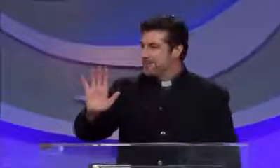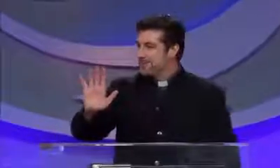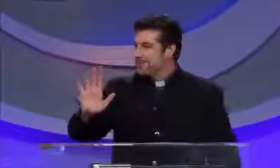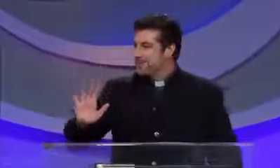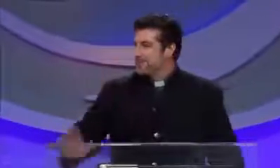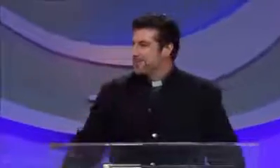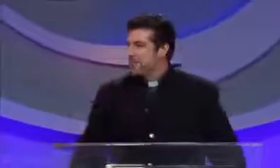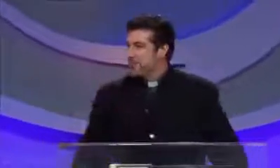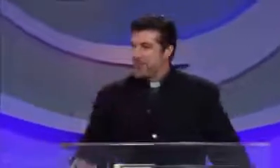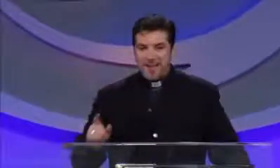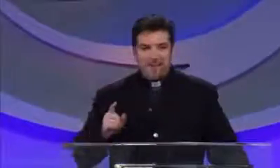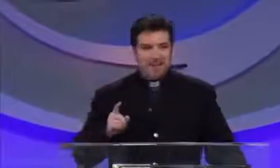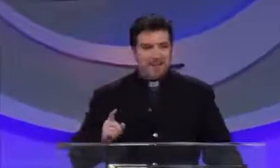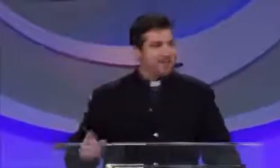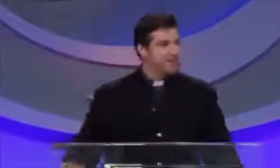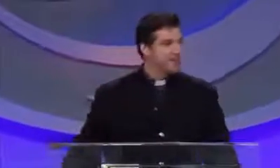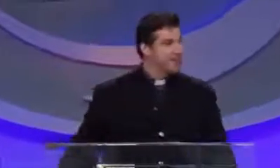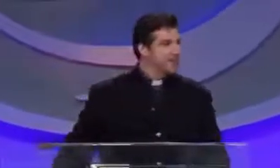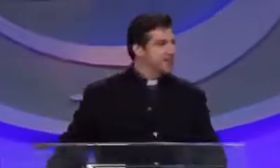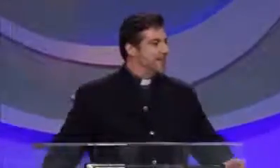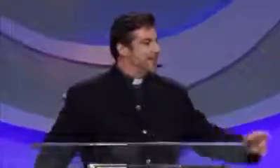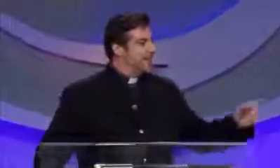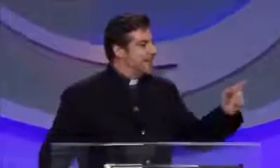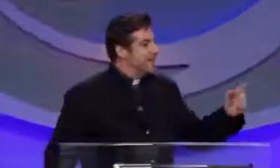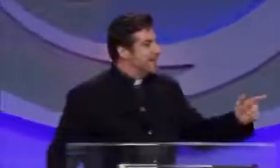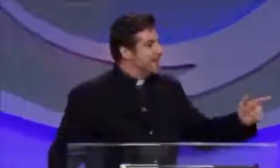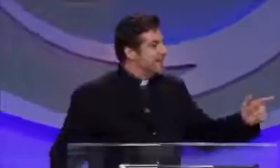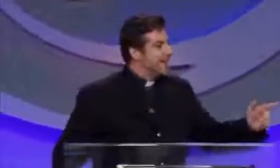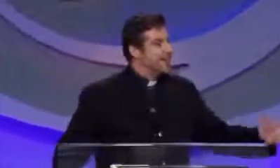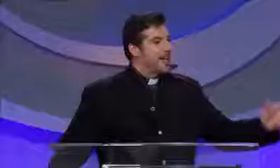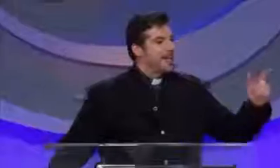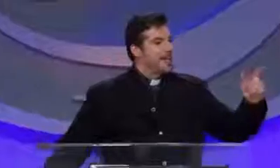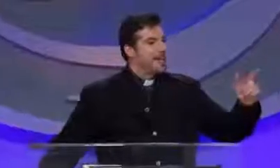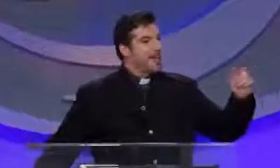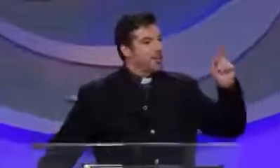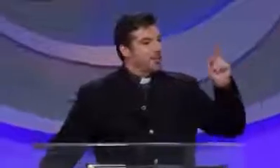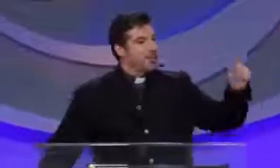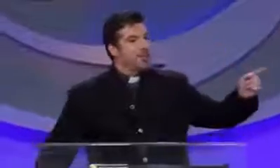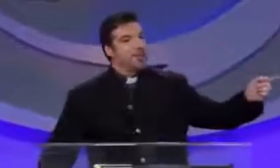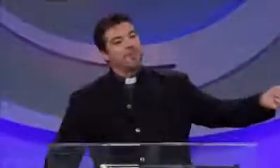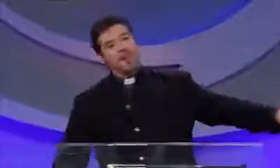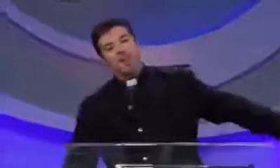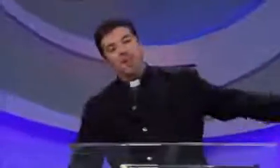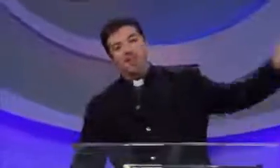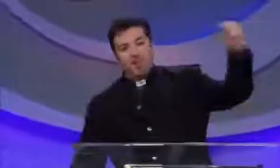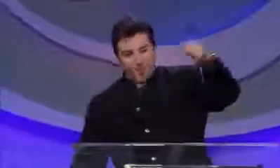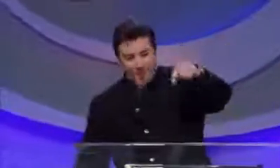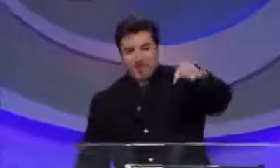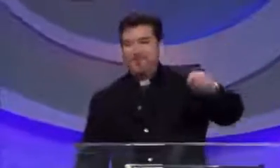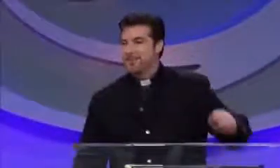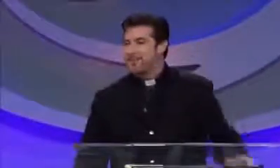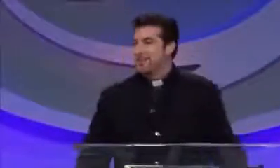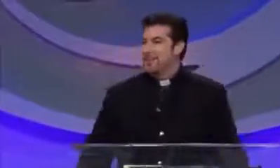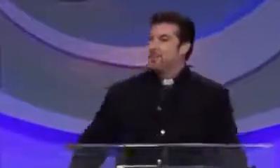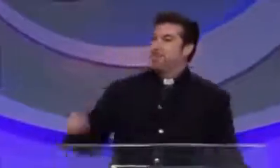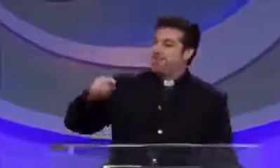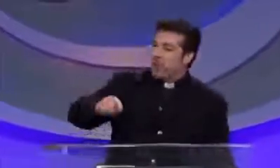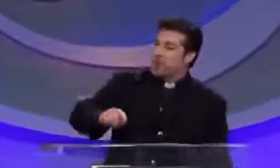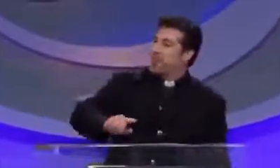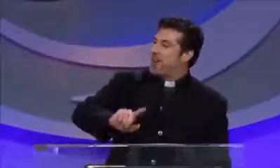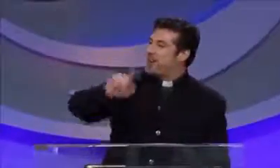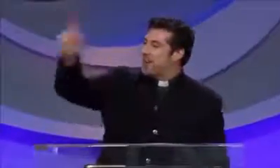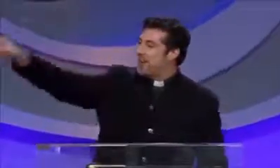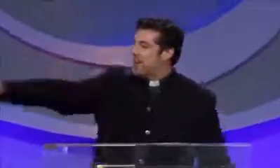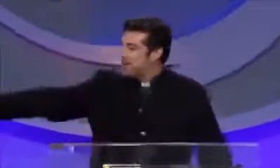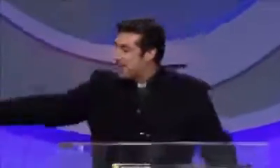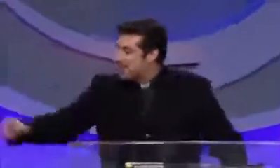Stop. That's only the antipasta. He said, "And you need to evangelize within